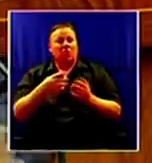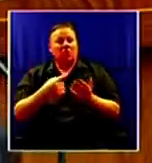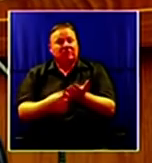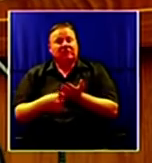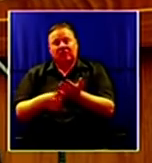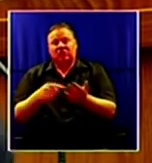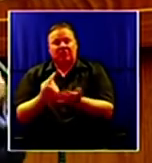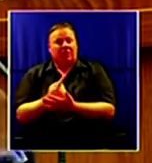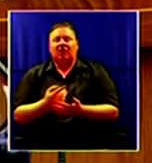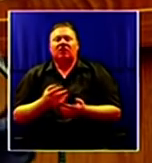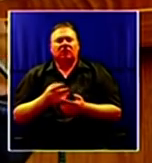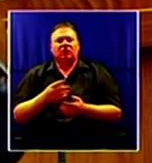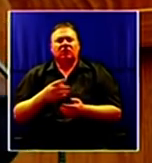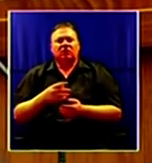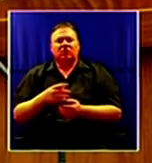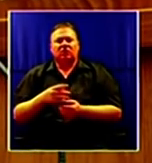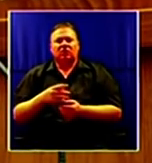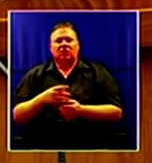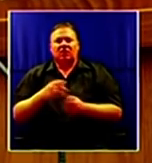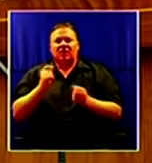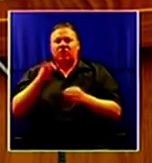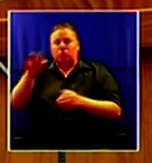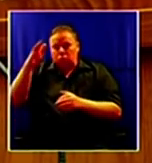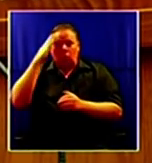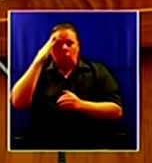place. When you're not aware, it doesn't mean it's not happening.